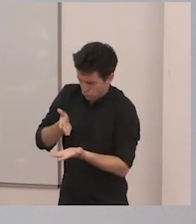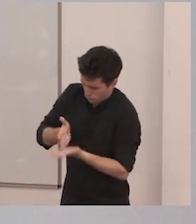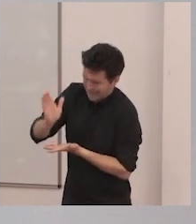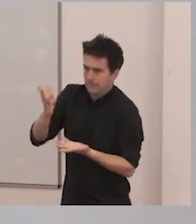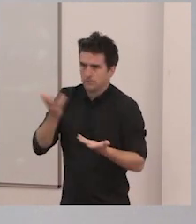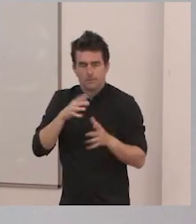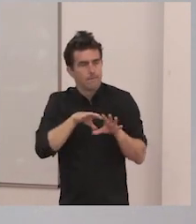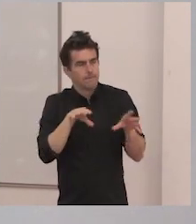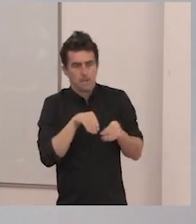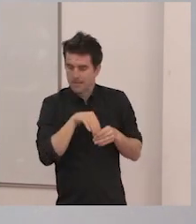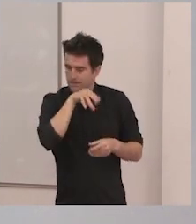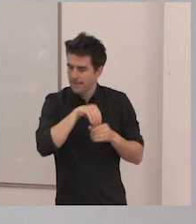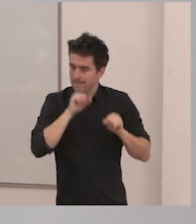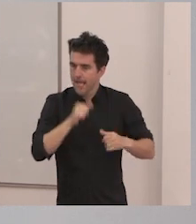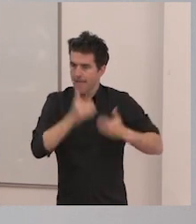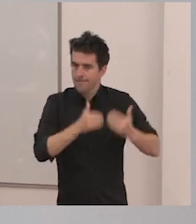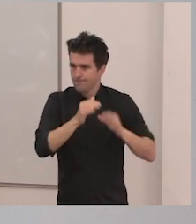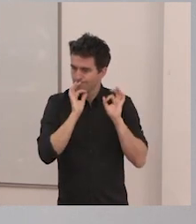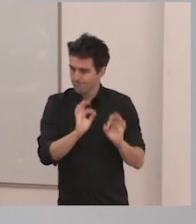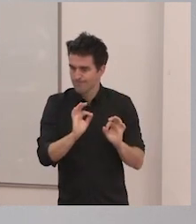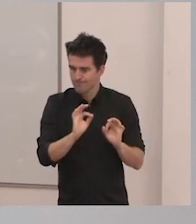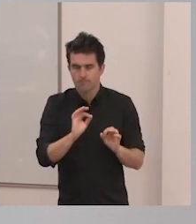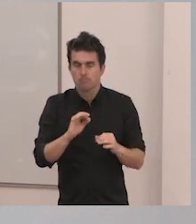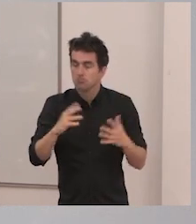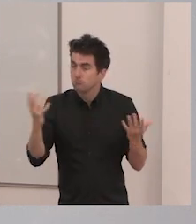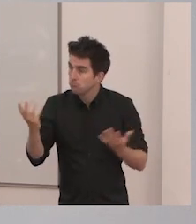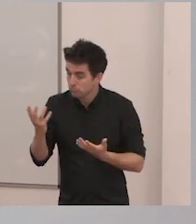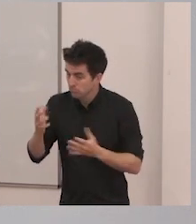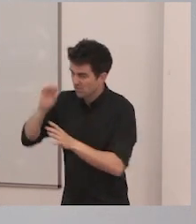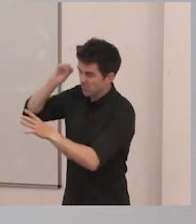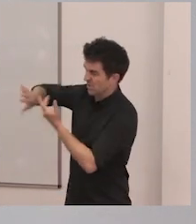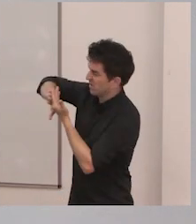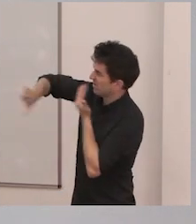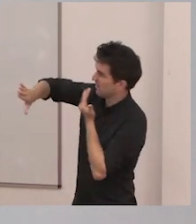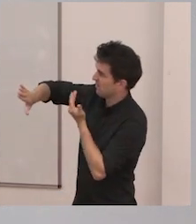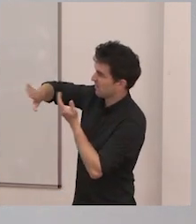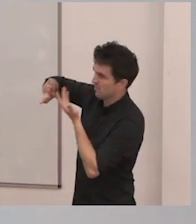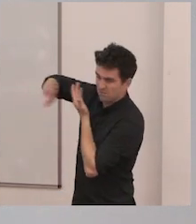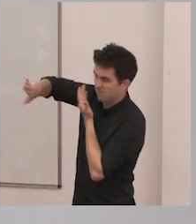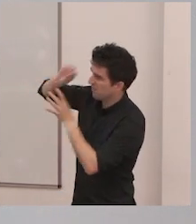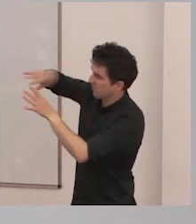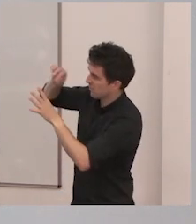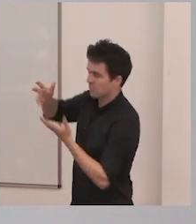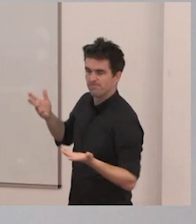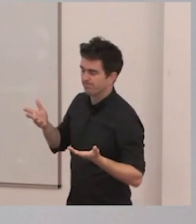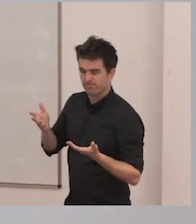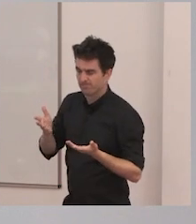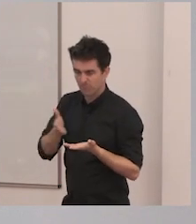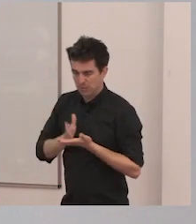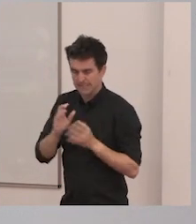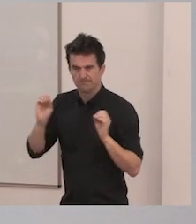Any transformation of the system towards family and community-based care requires states